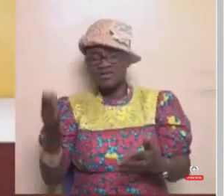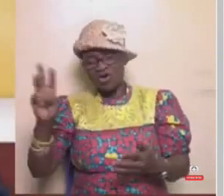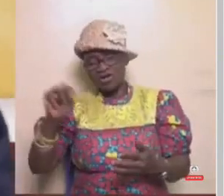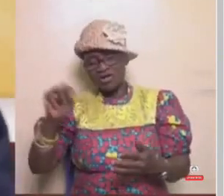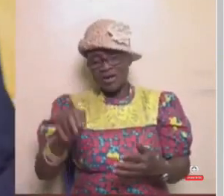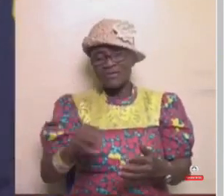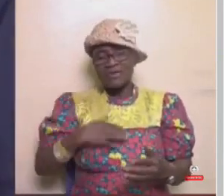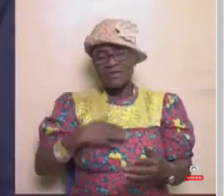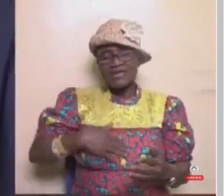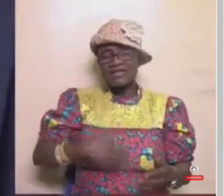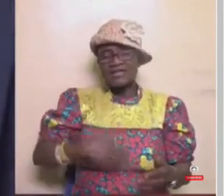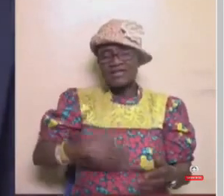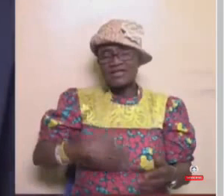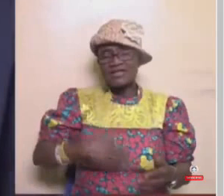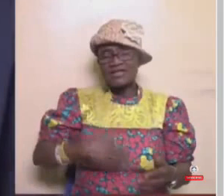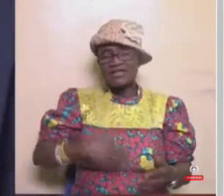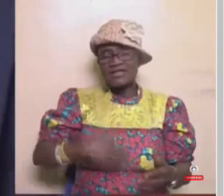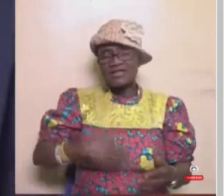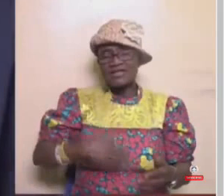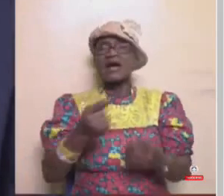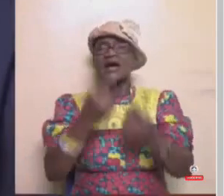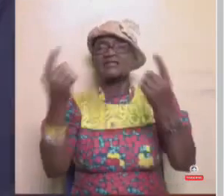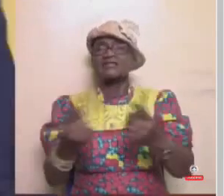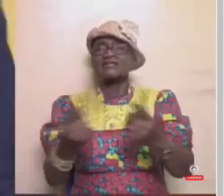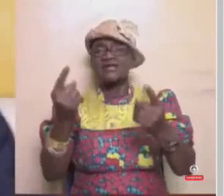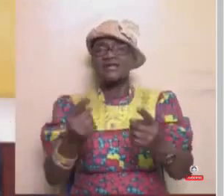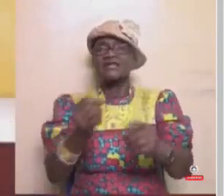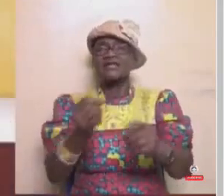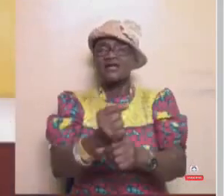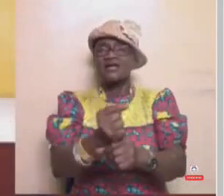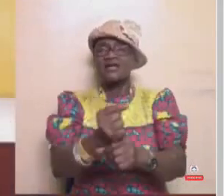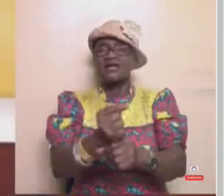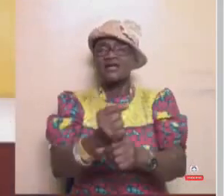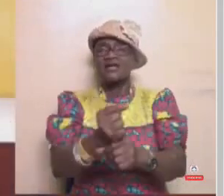Jesus' name. Amen. Forgive their sin in Jesus' name. Amen. Receive